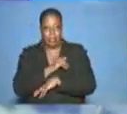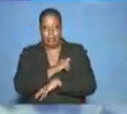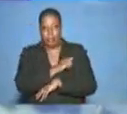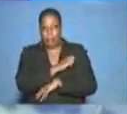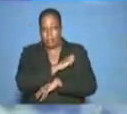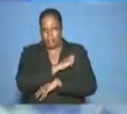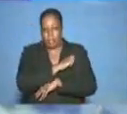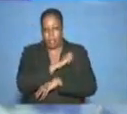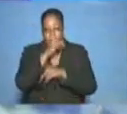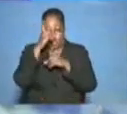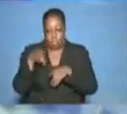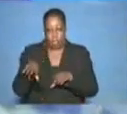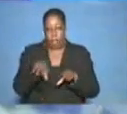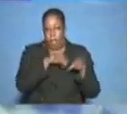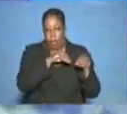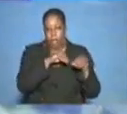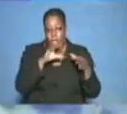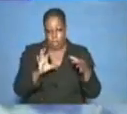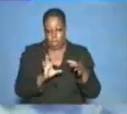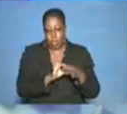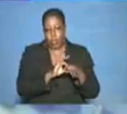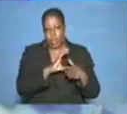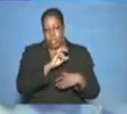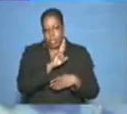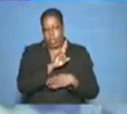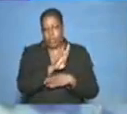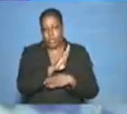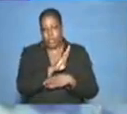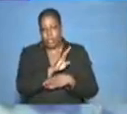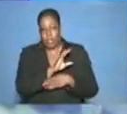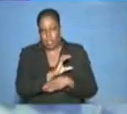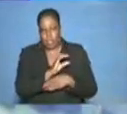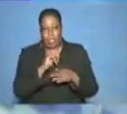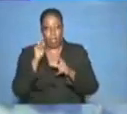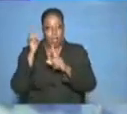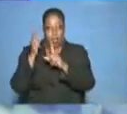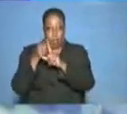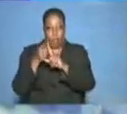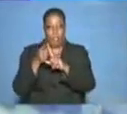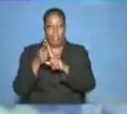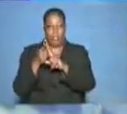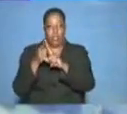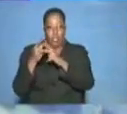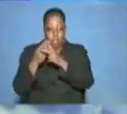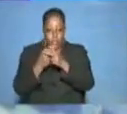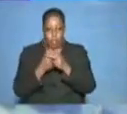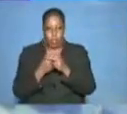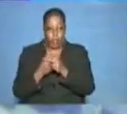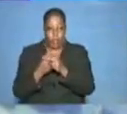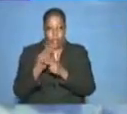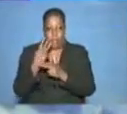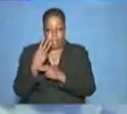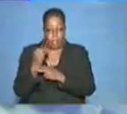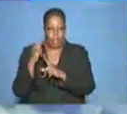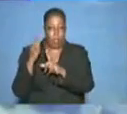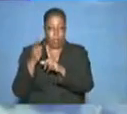was made to pull out and join the CBTUC. She explained that their goal was to unify the union's membership and to be progressive